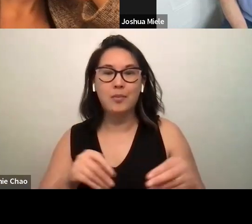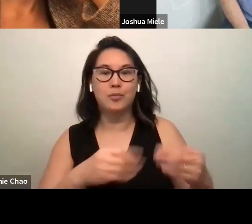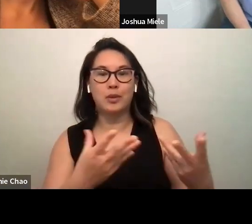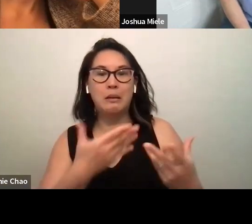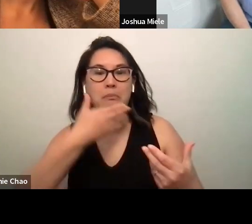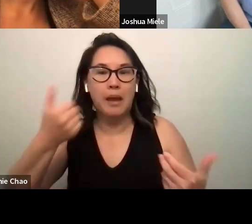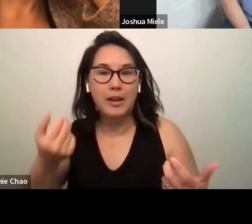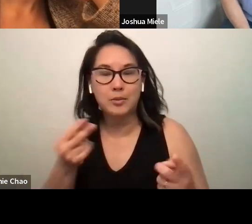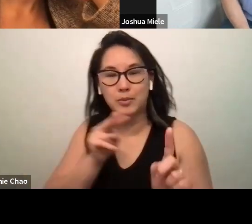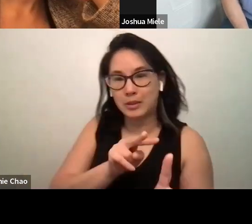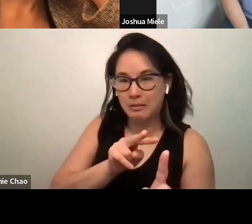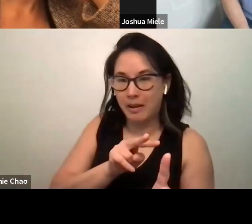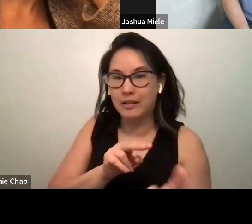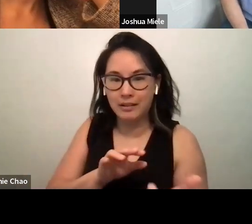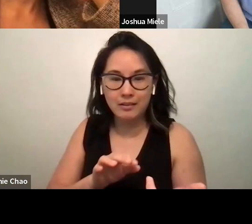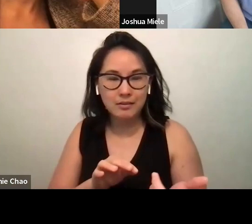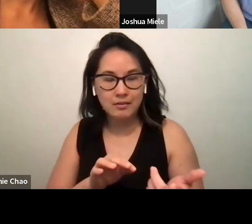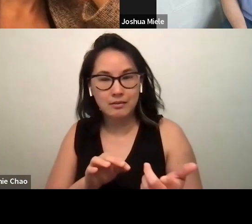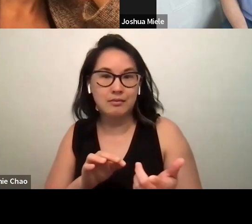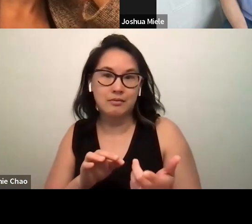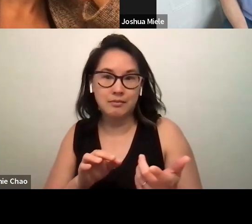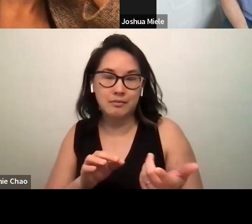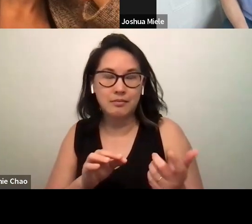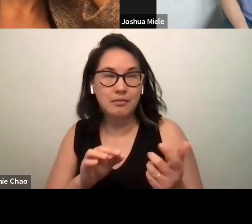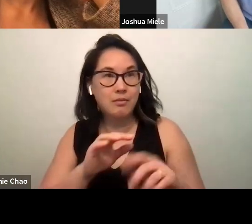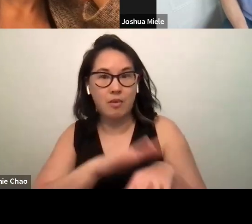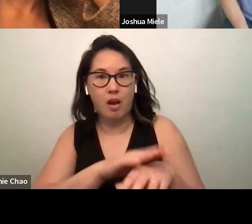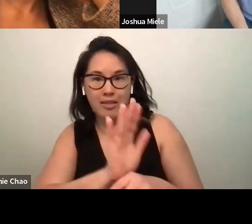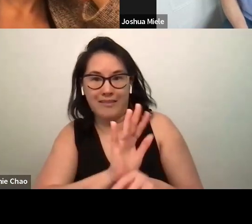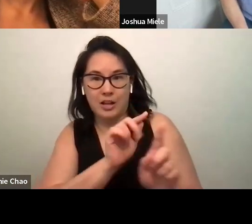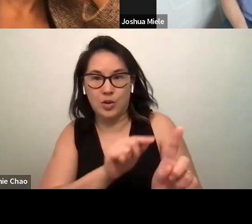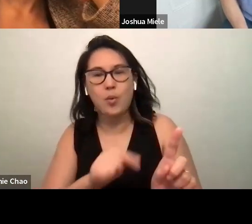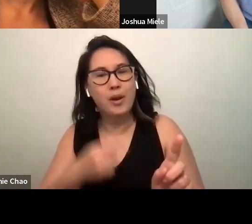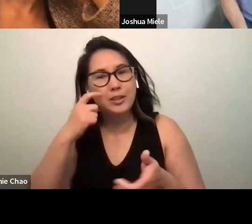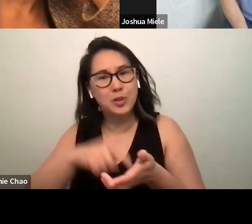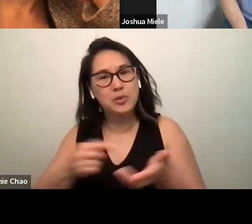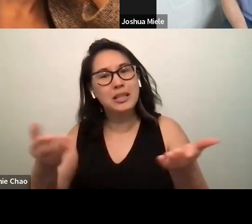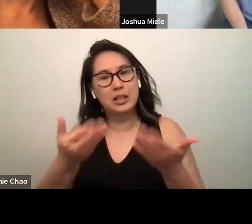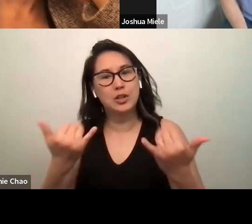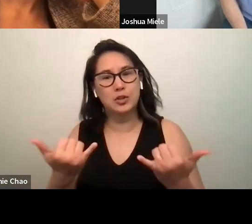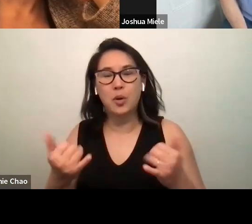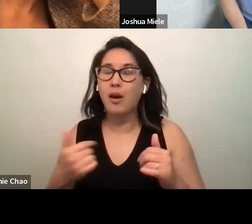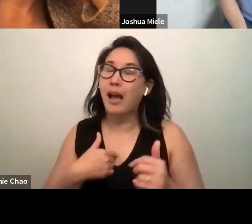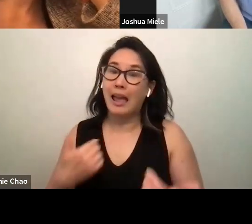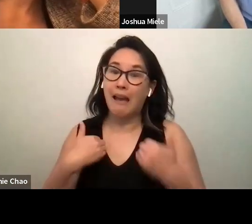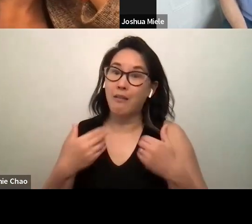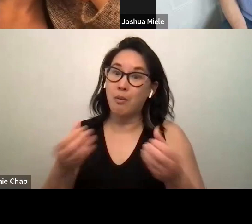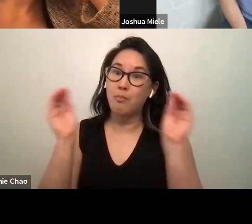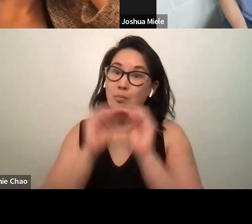what the video is actually trying to do. And I think we really saw that here. I have so much more to say, but